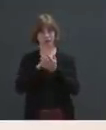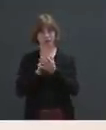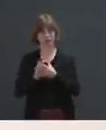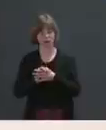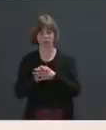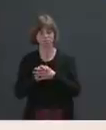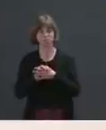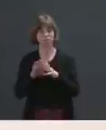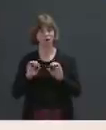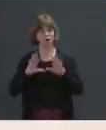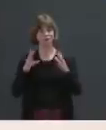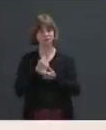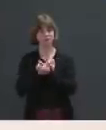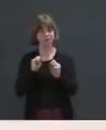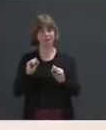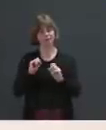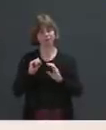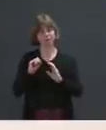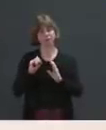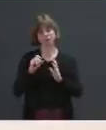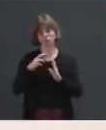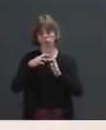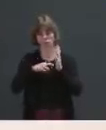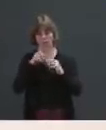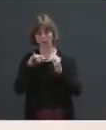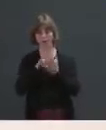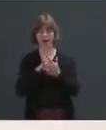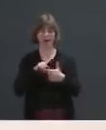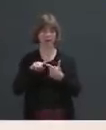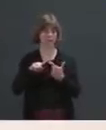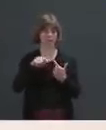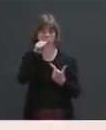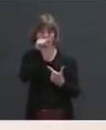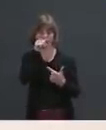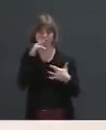safety protocols about that, privacy concerns, but I certainly encourage you to reach out about that.